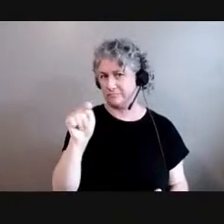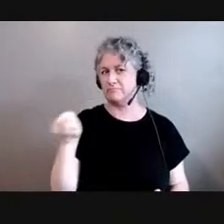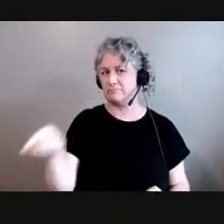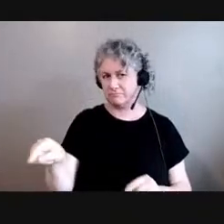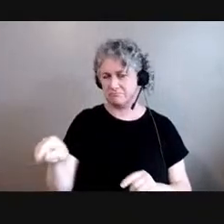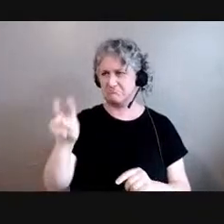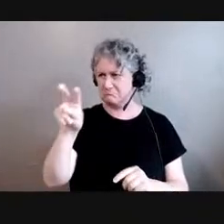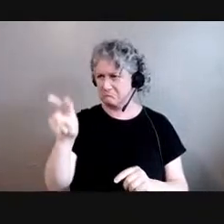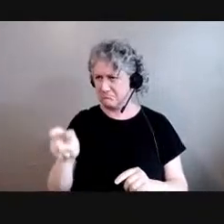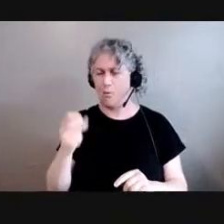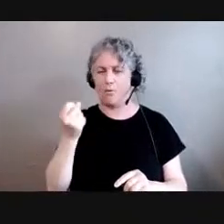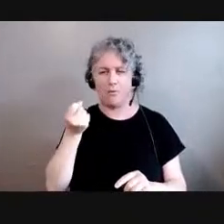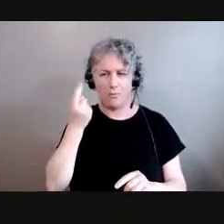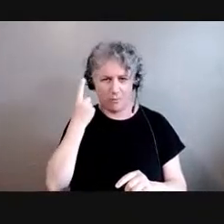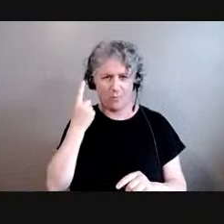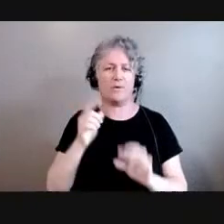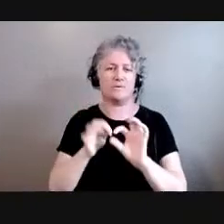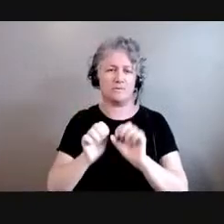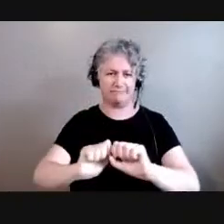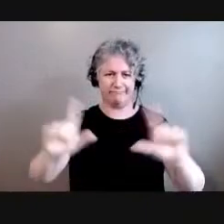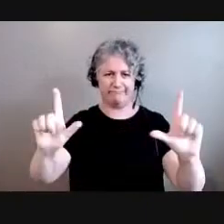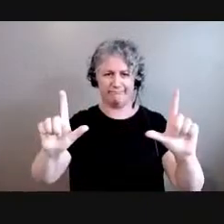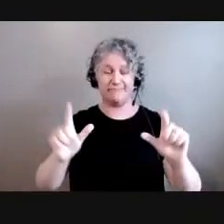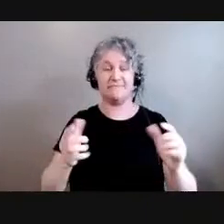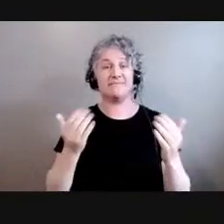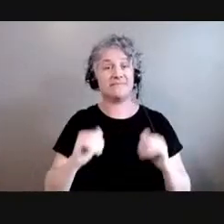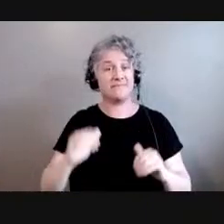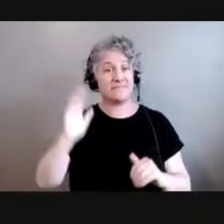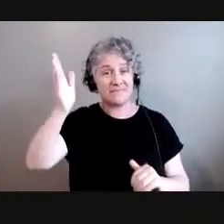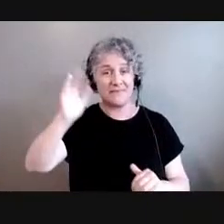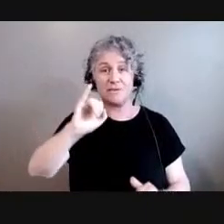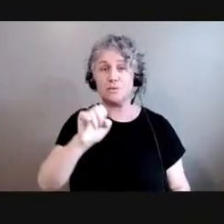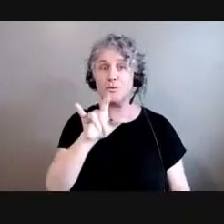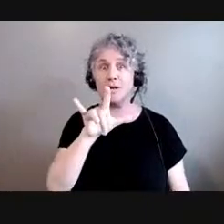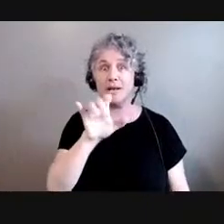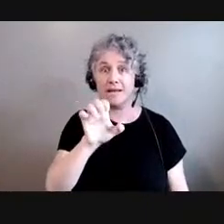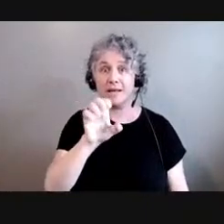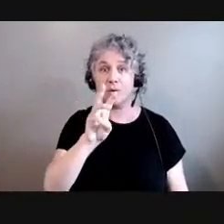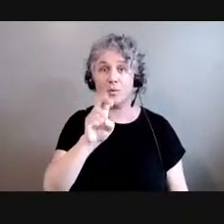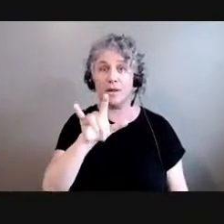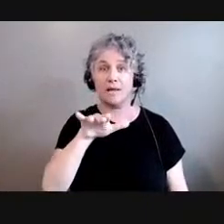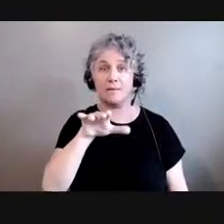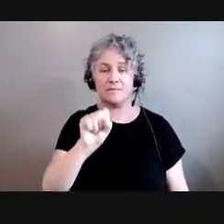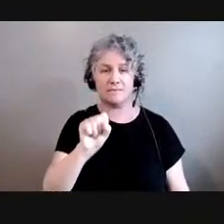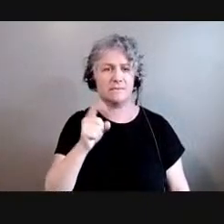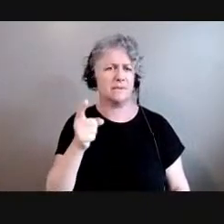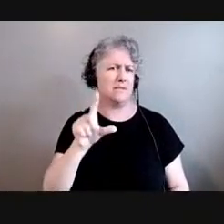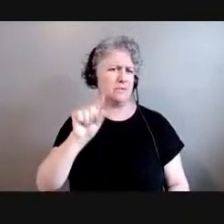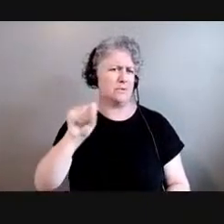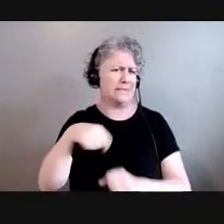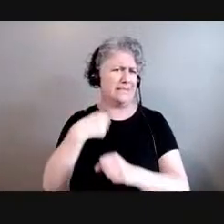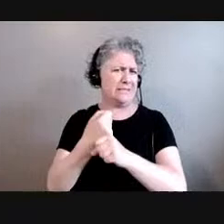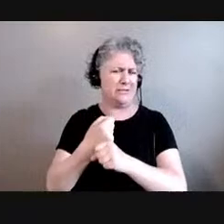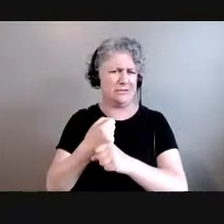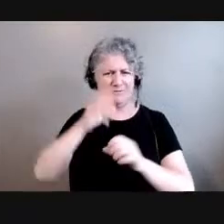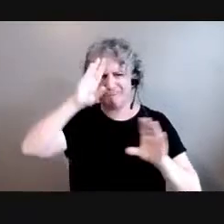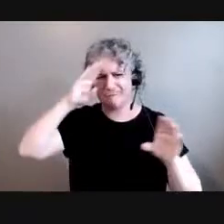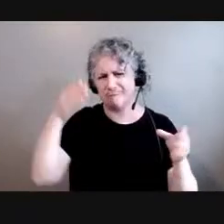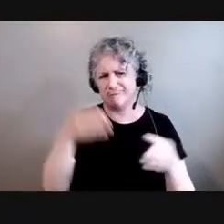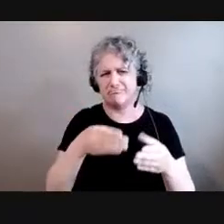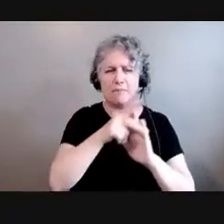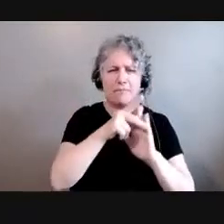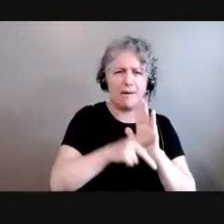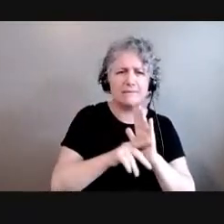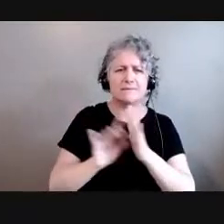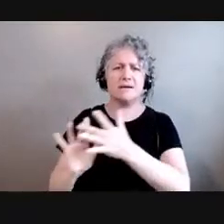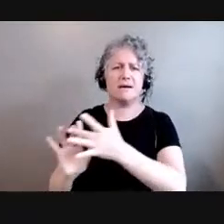Julie Williams. Julie is an educator and activist with 2 decades of experience in policy, outreach, teaching,